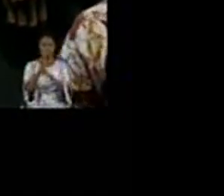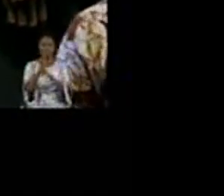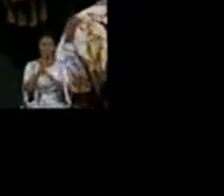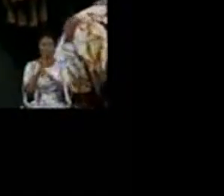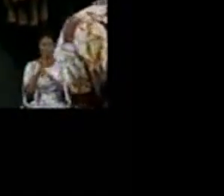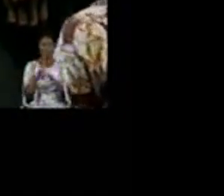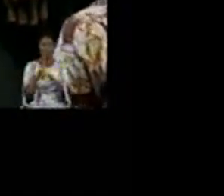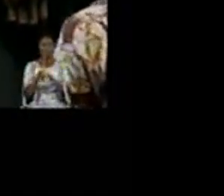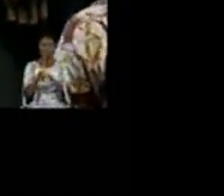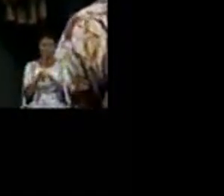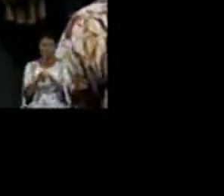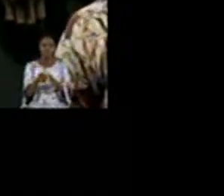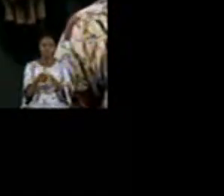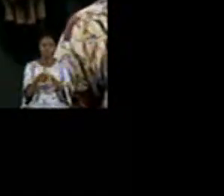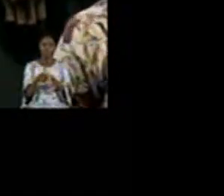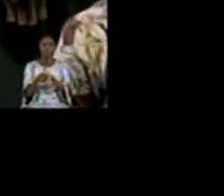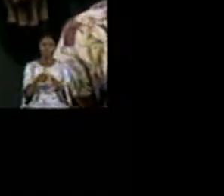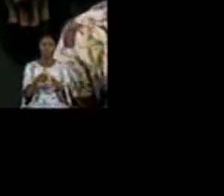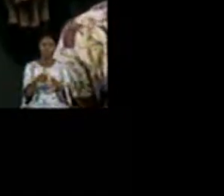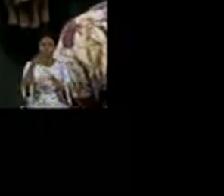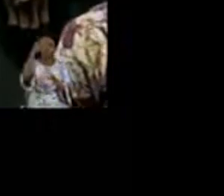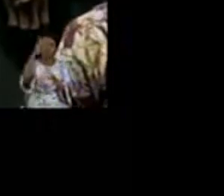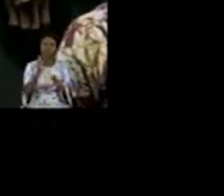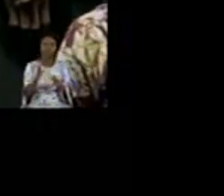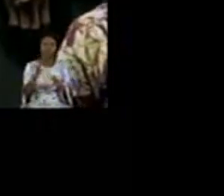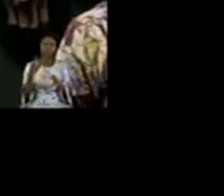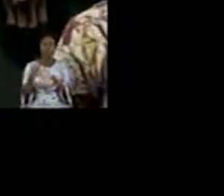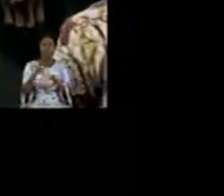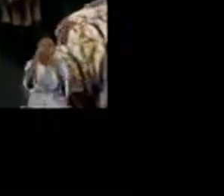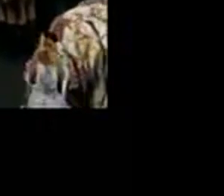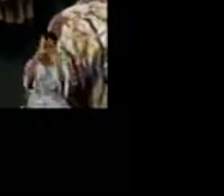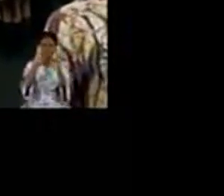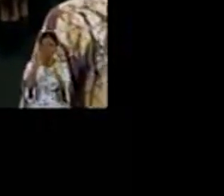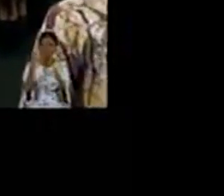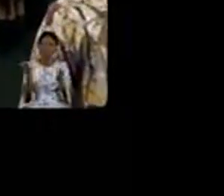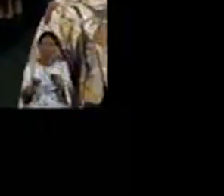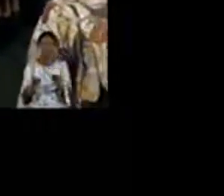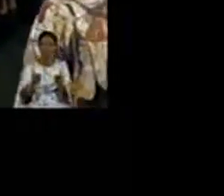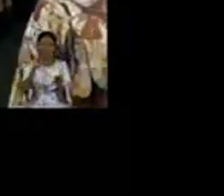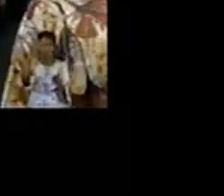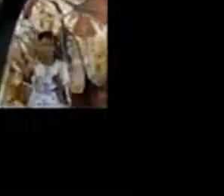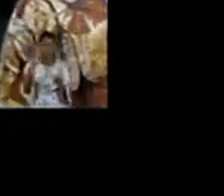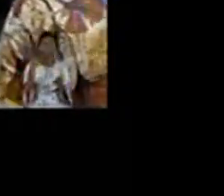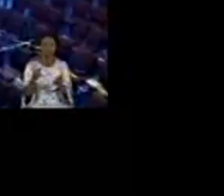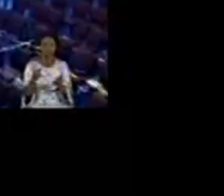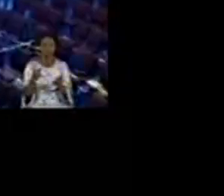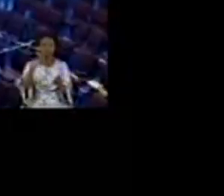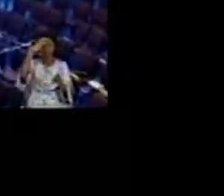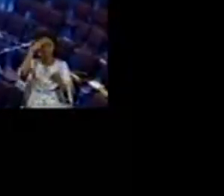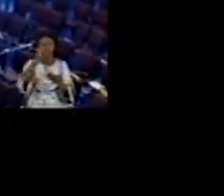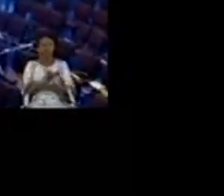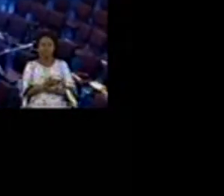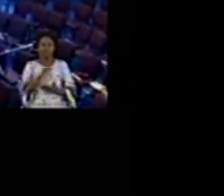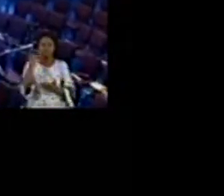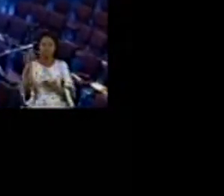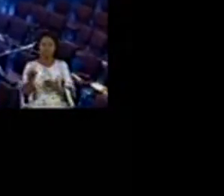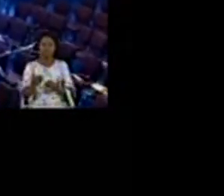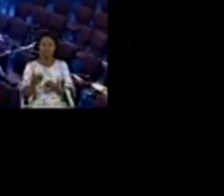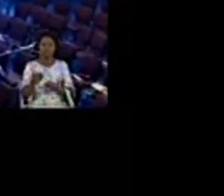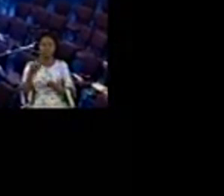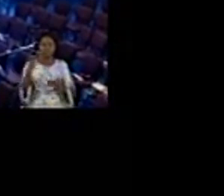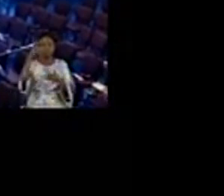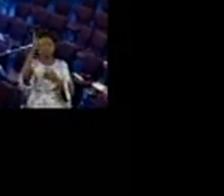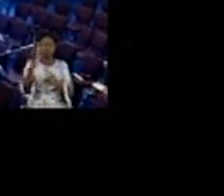Father is here, God the Son is here, God the Holy Ghost is here, and your blessings is sure